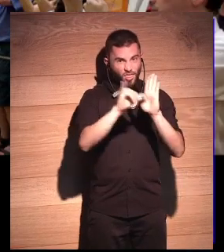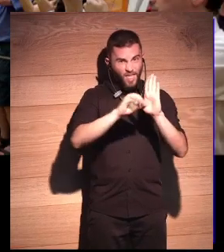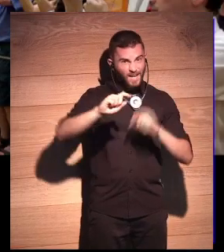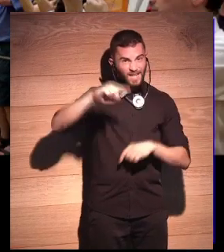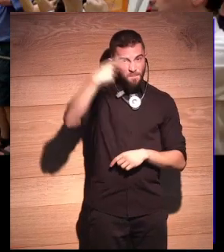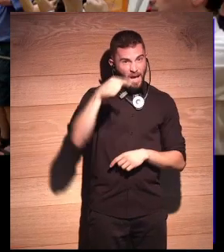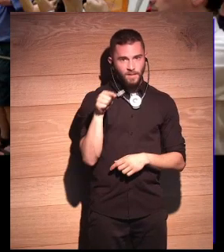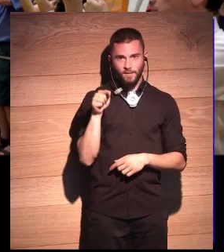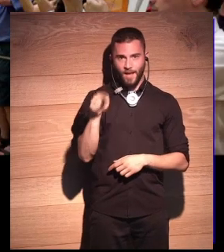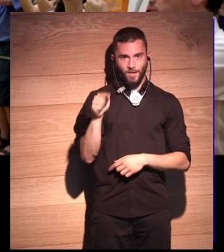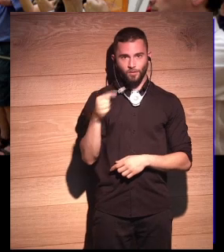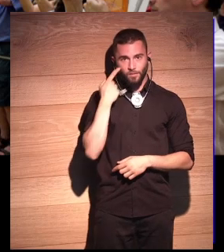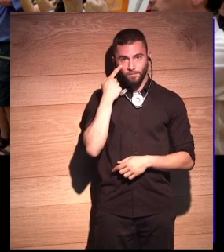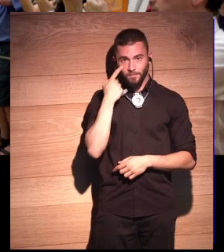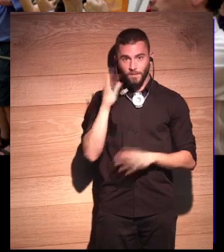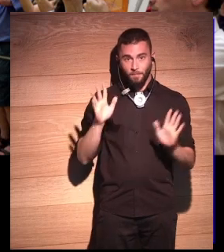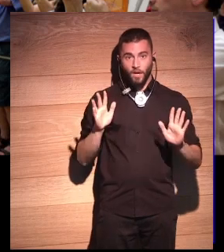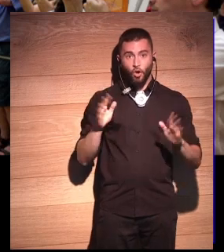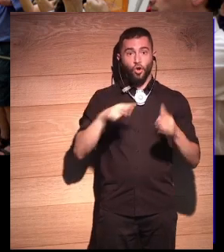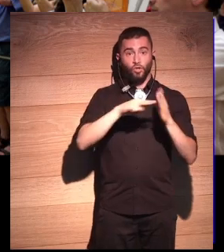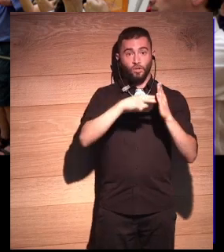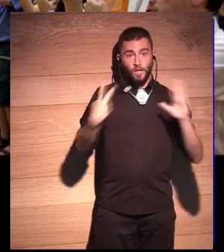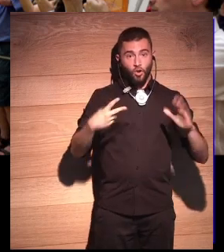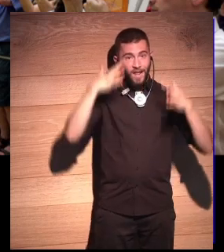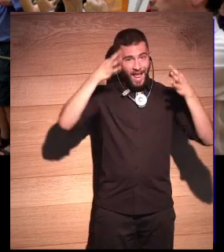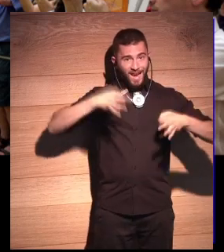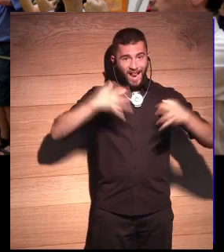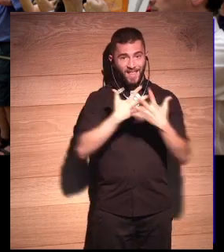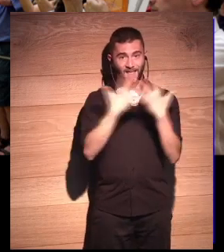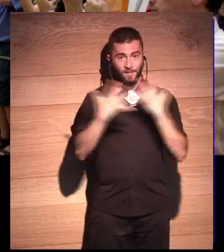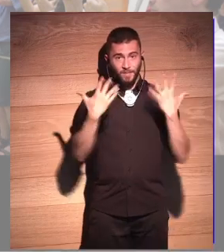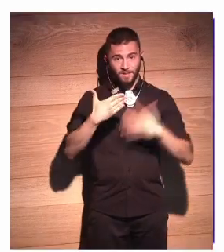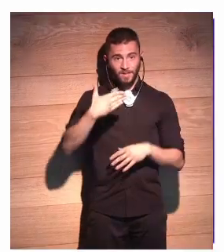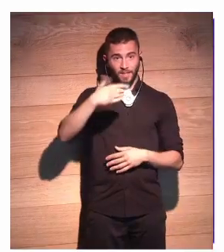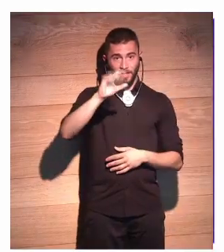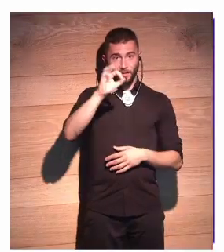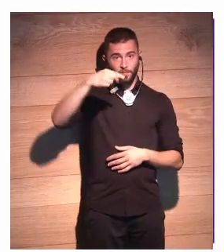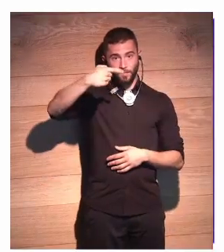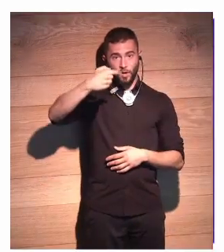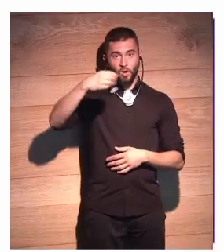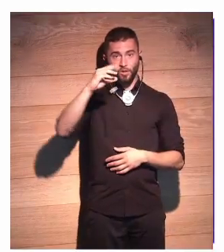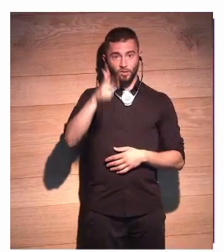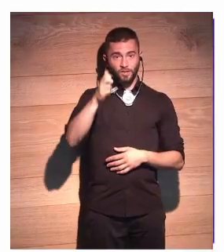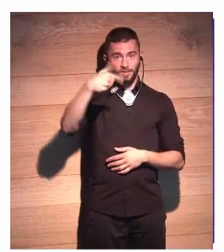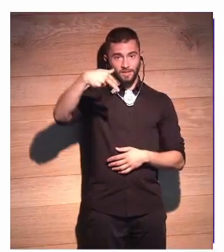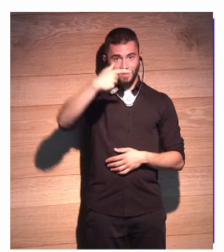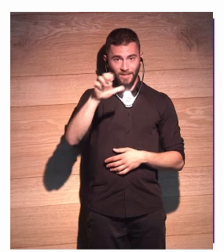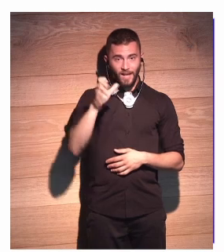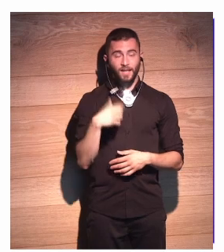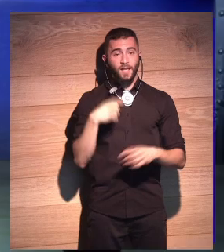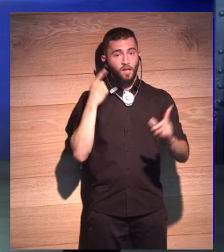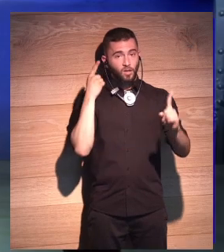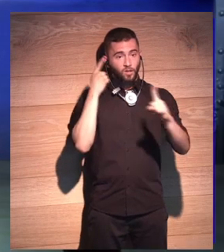reality technology, add a little bit of blockchain in there for digital one-offs, and